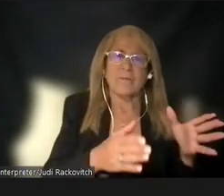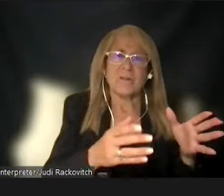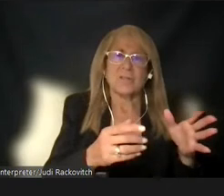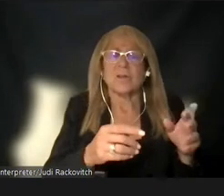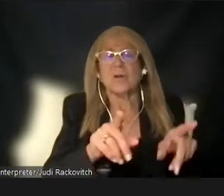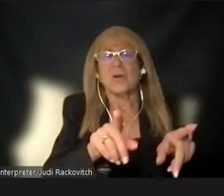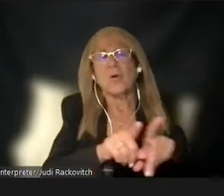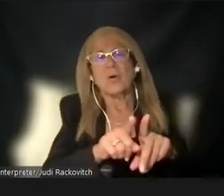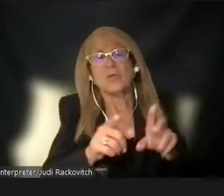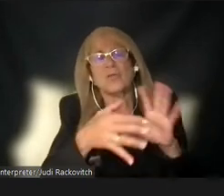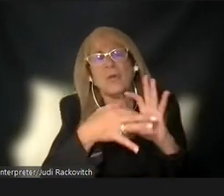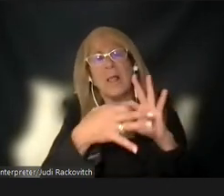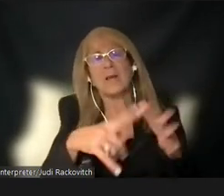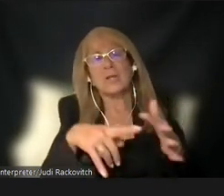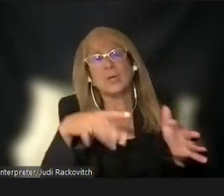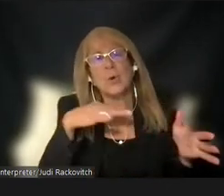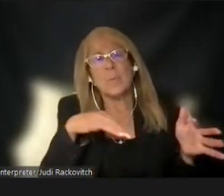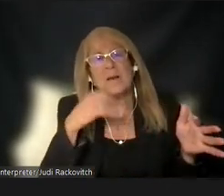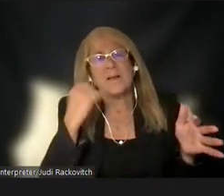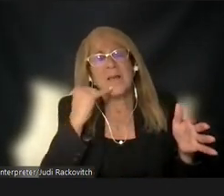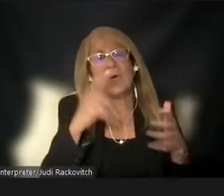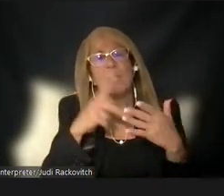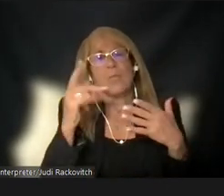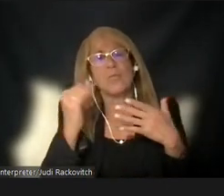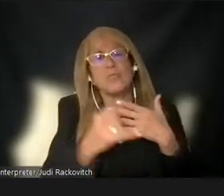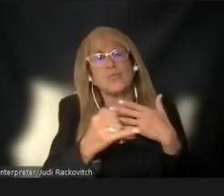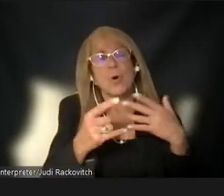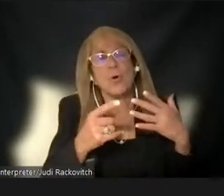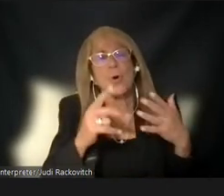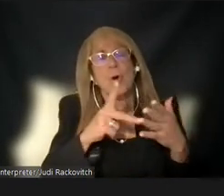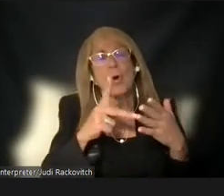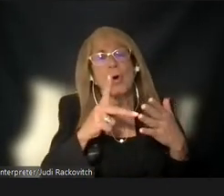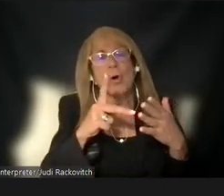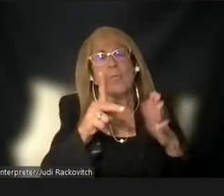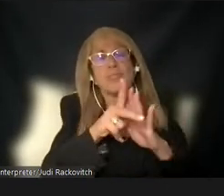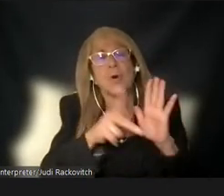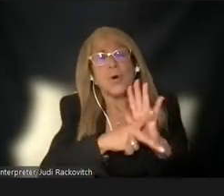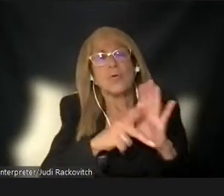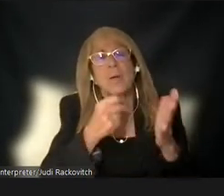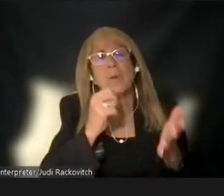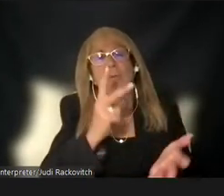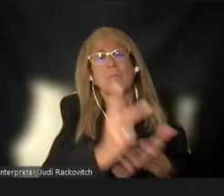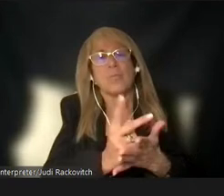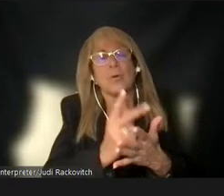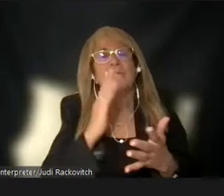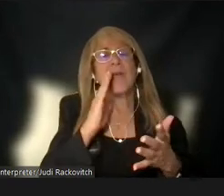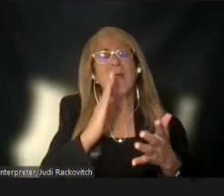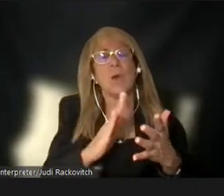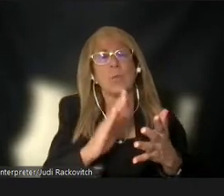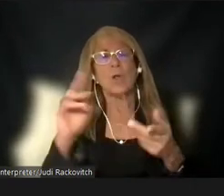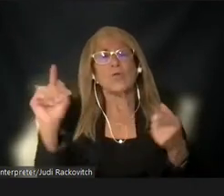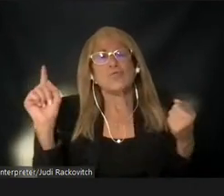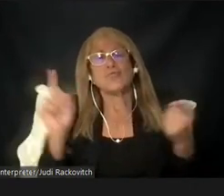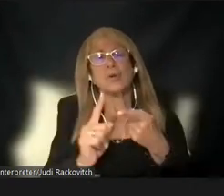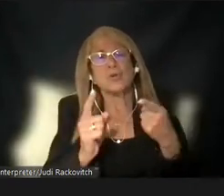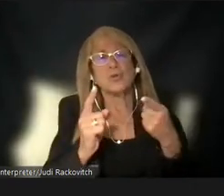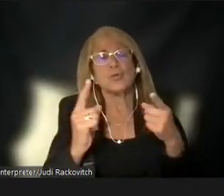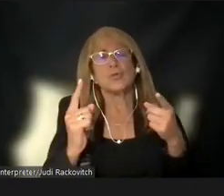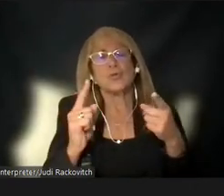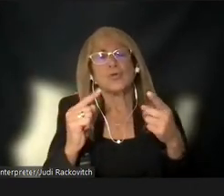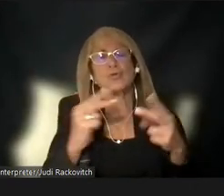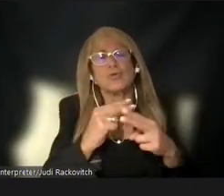to benefits, if the program is approved, we anticipate the project would reduce vehicular traffic in and near the Manhattan Central Business District.